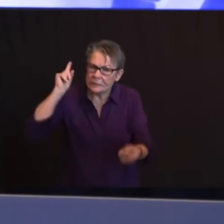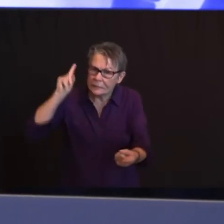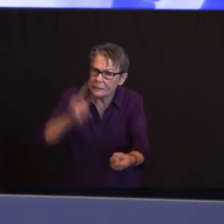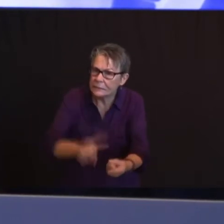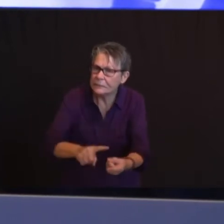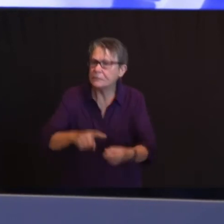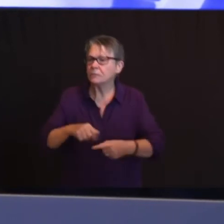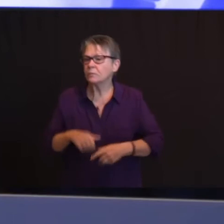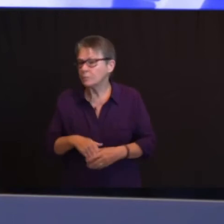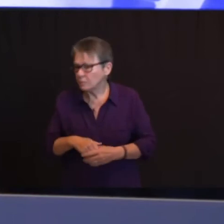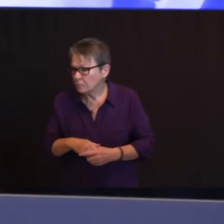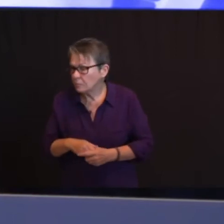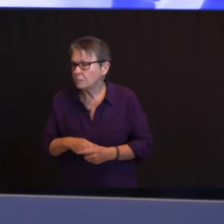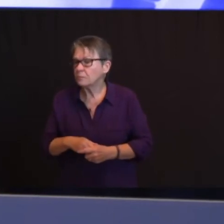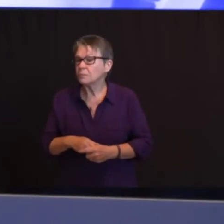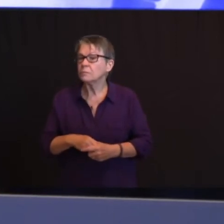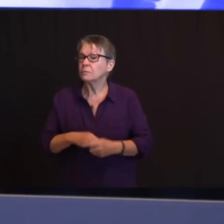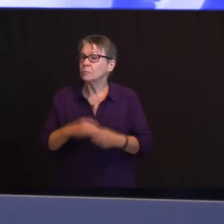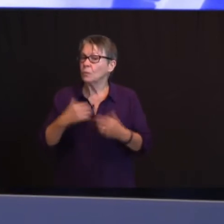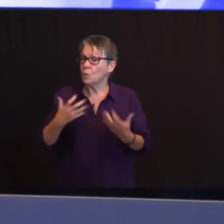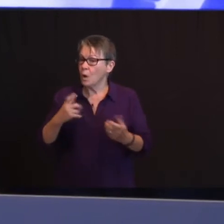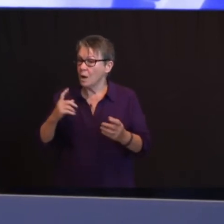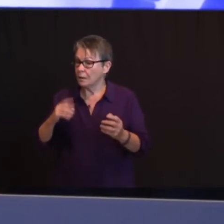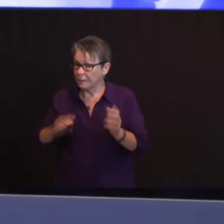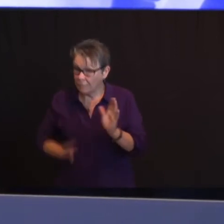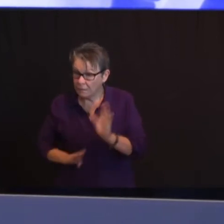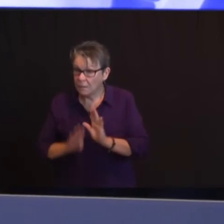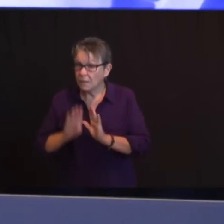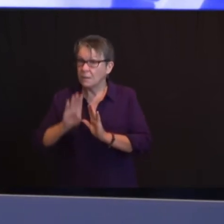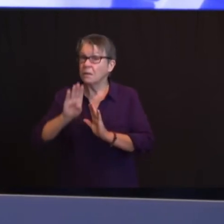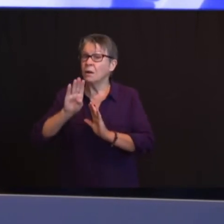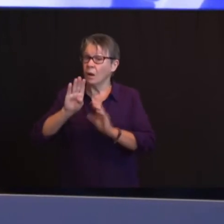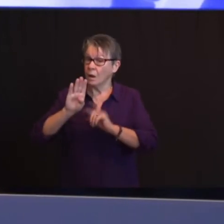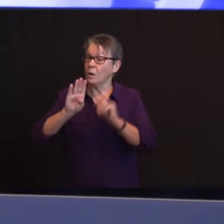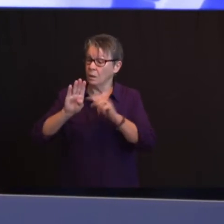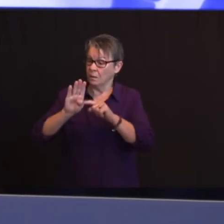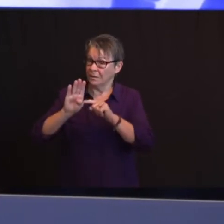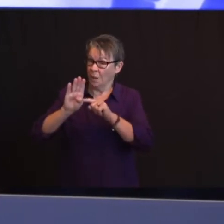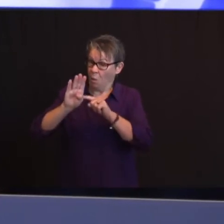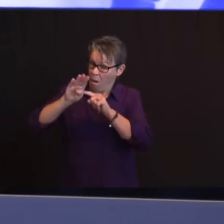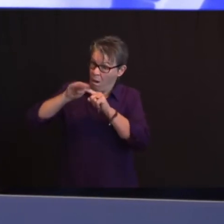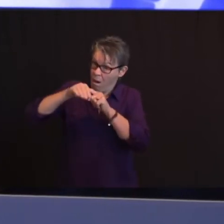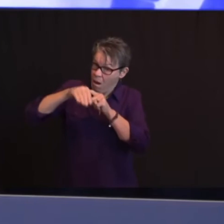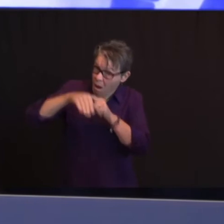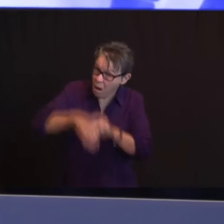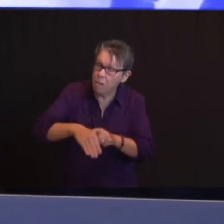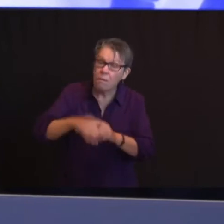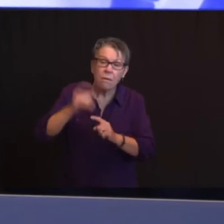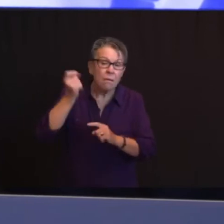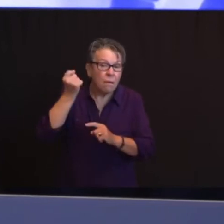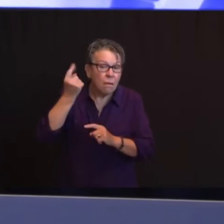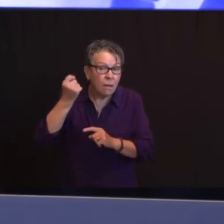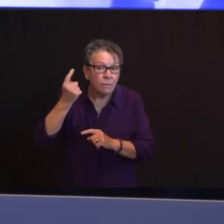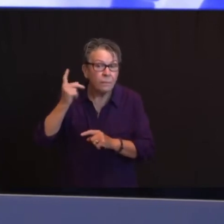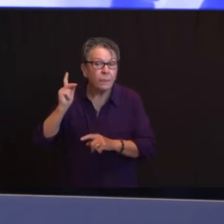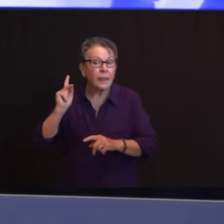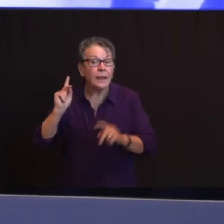individuals upheld all of the safeguarding 50% of the time, we would be successful, and we